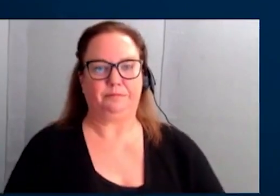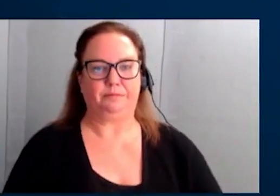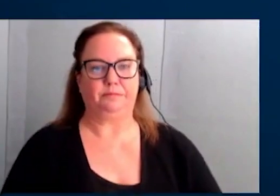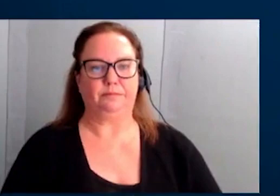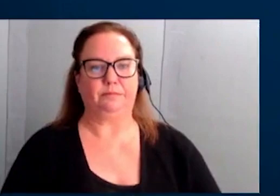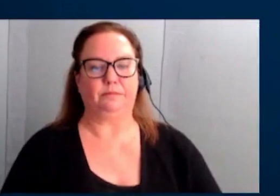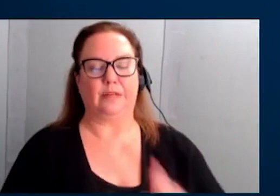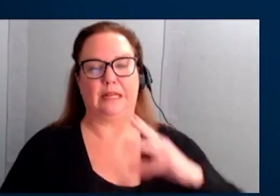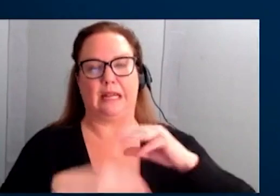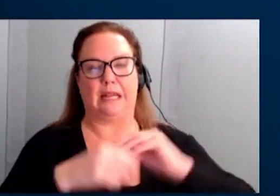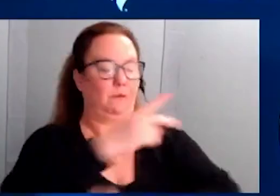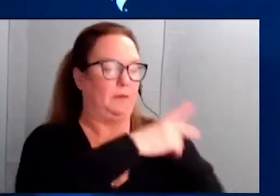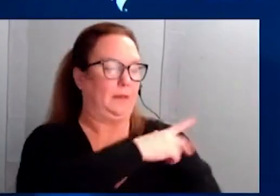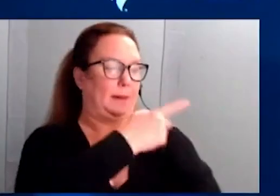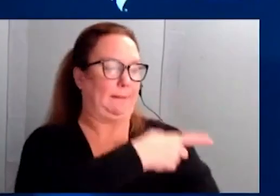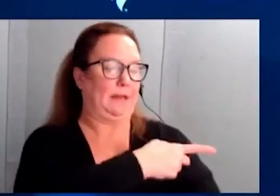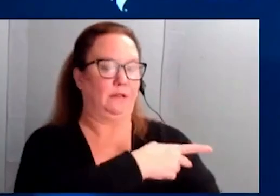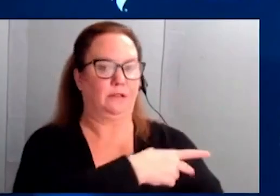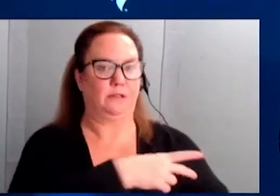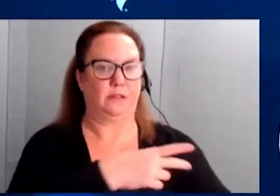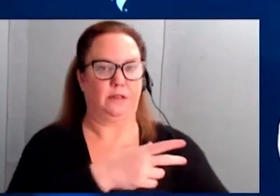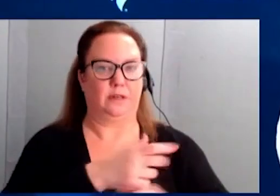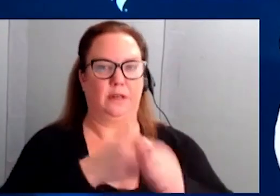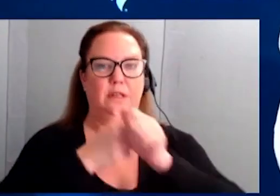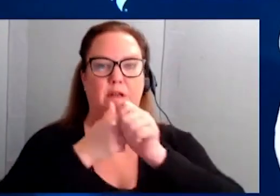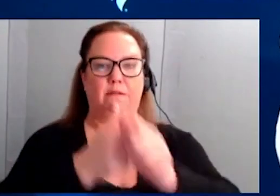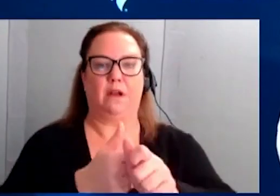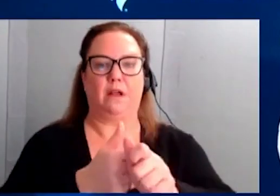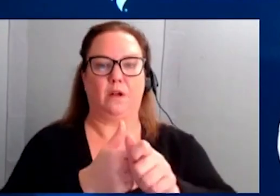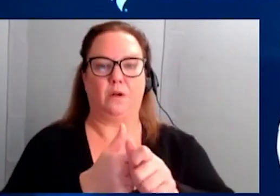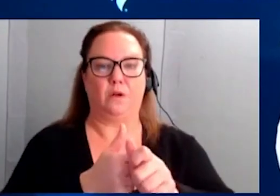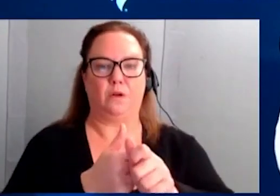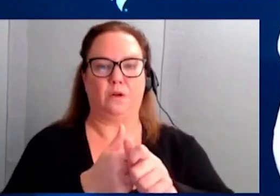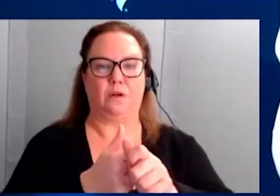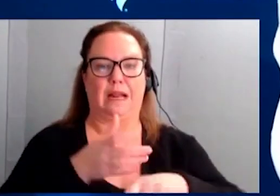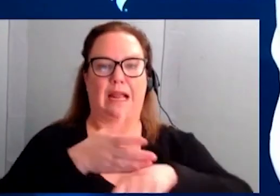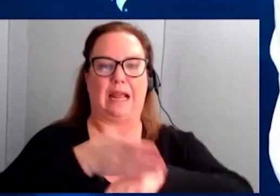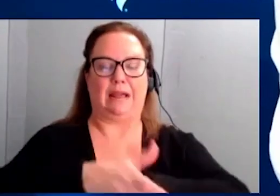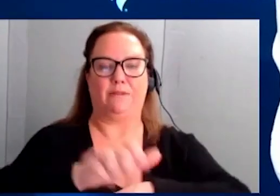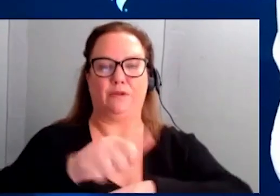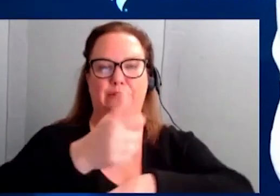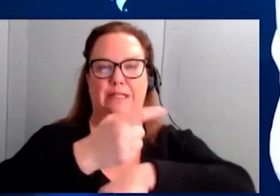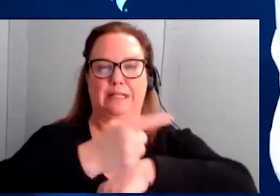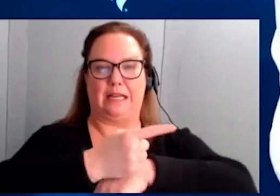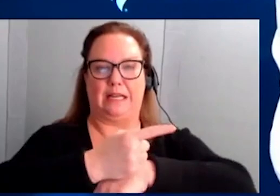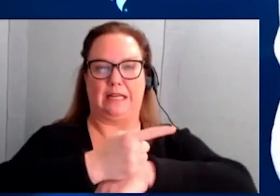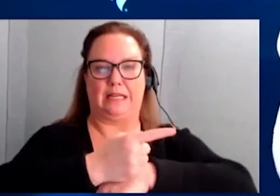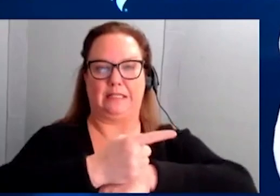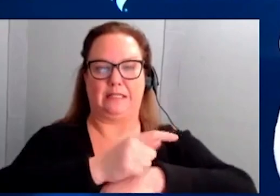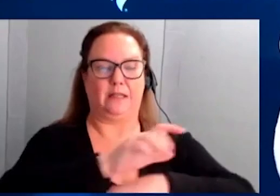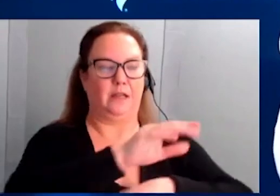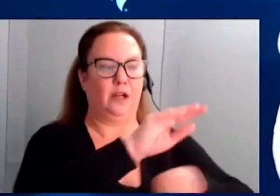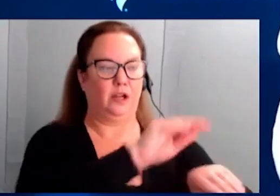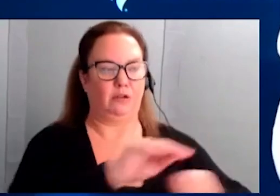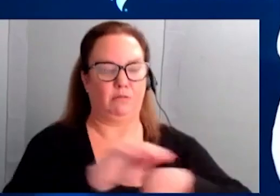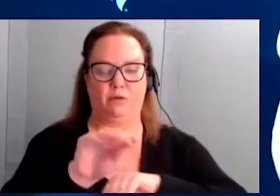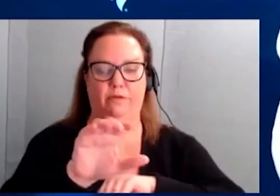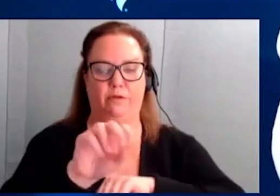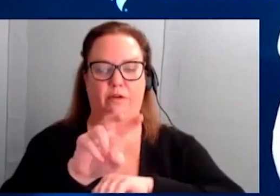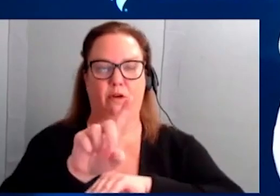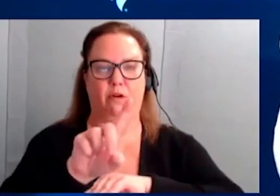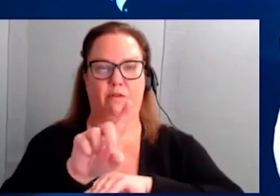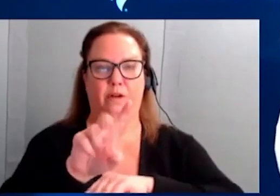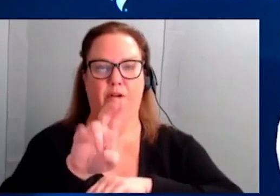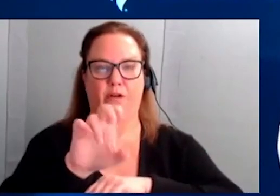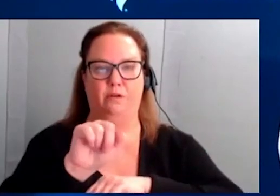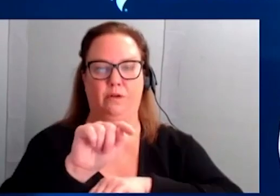the patients that I'm following, the ones you follow, after 10 days, we remove you from the COVID unit. We put it back on the floor. The precautions